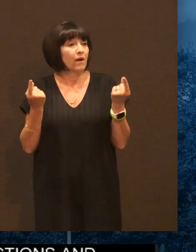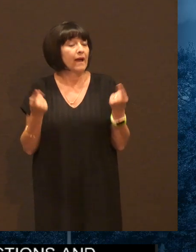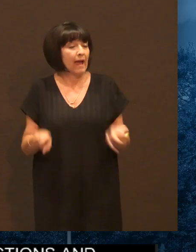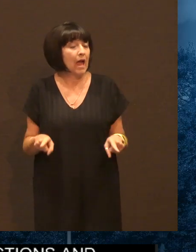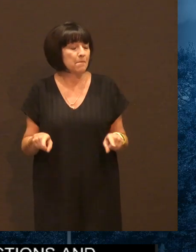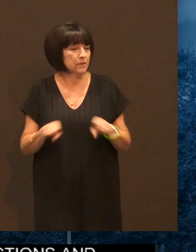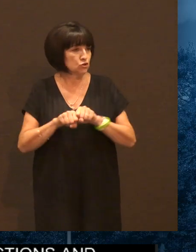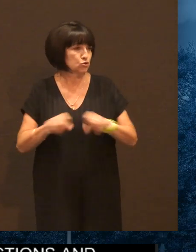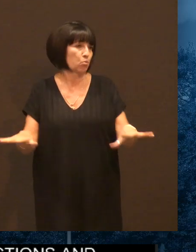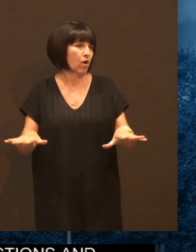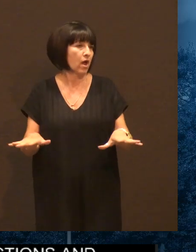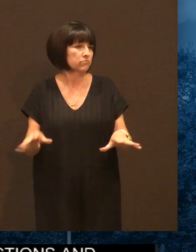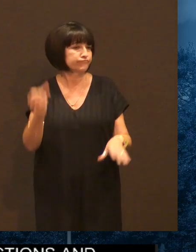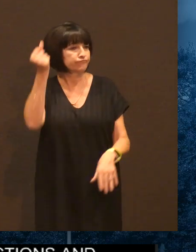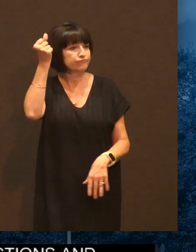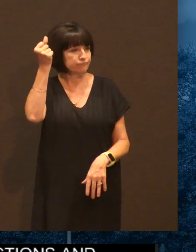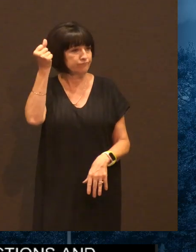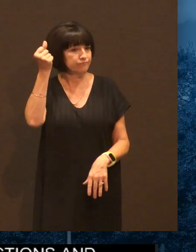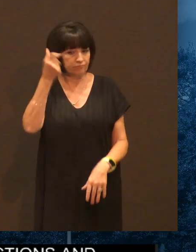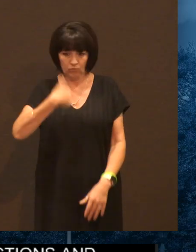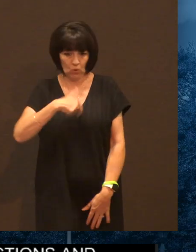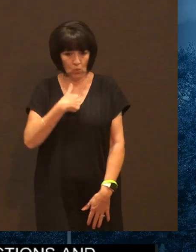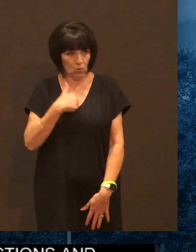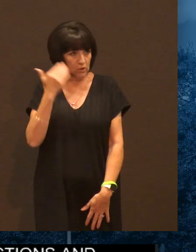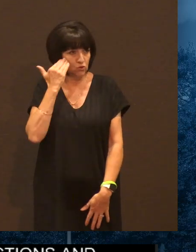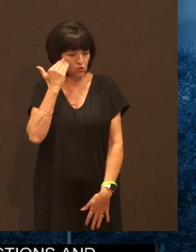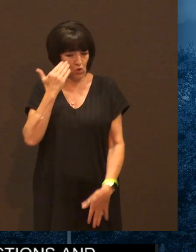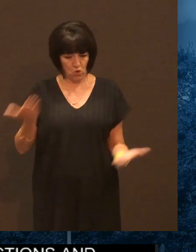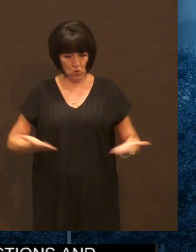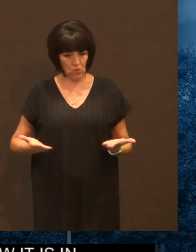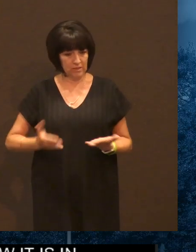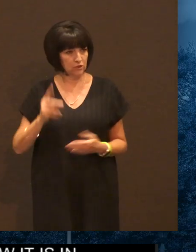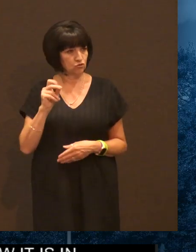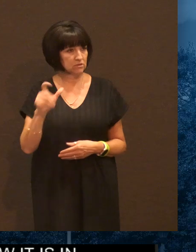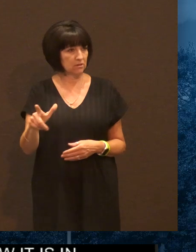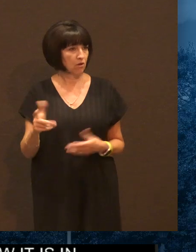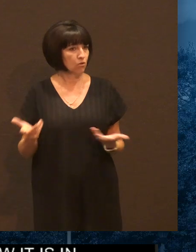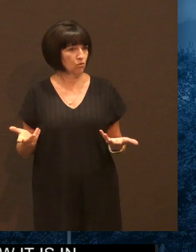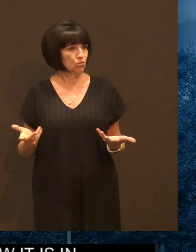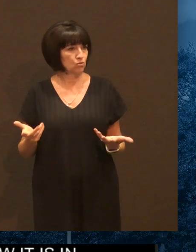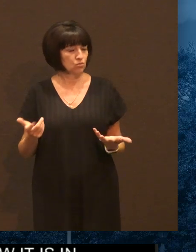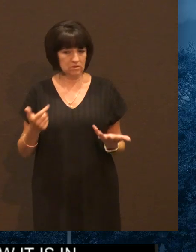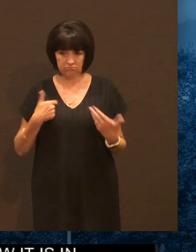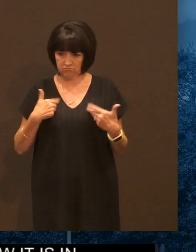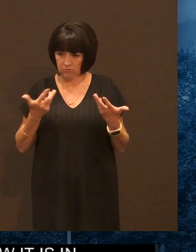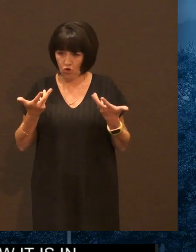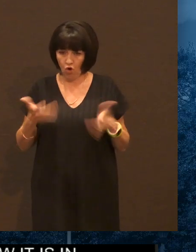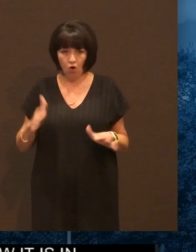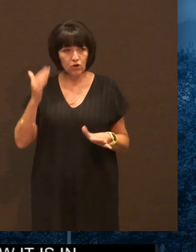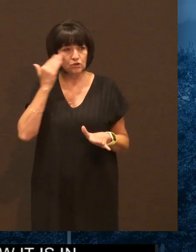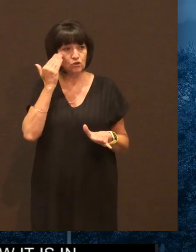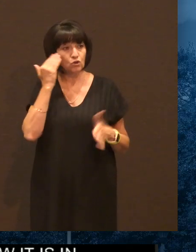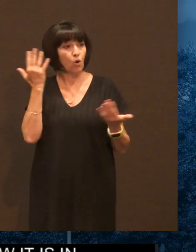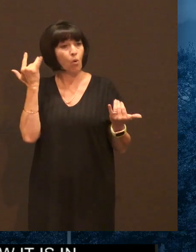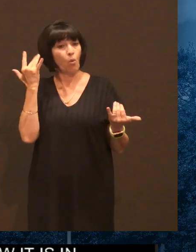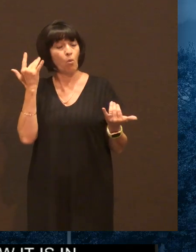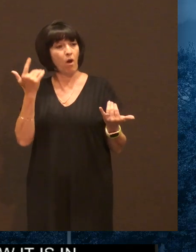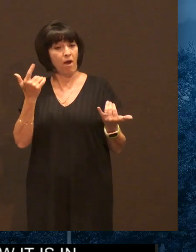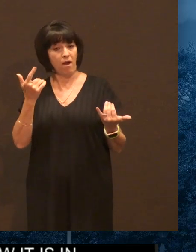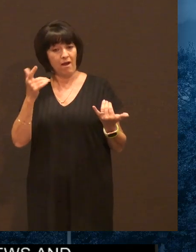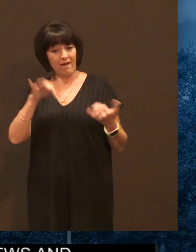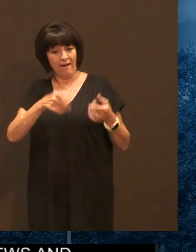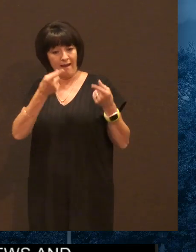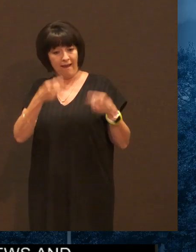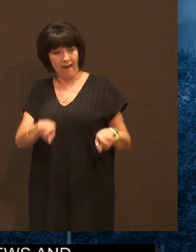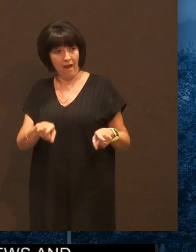is in Delaware because through our kind of interviews and the information that we've